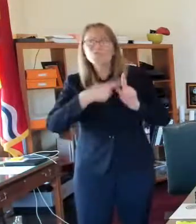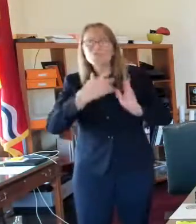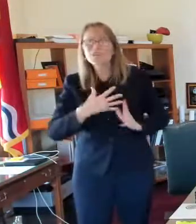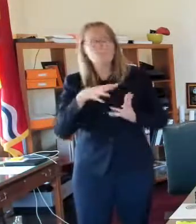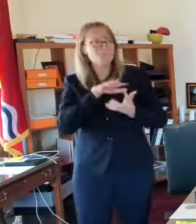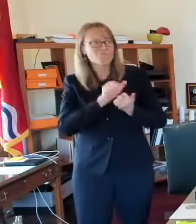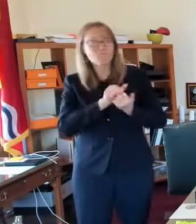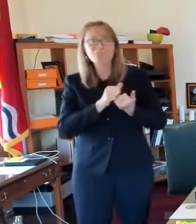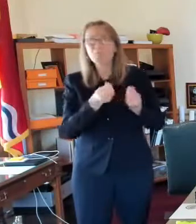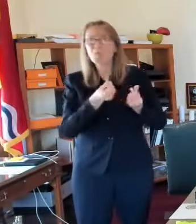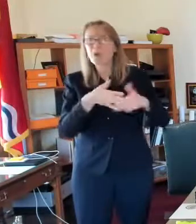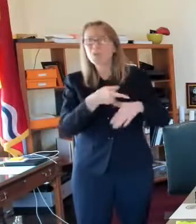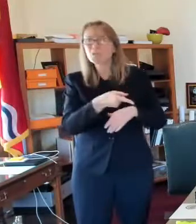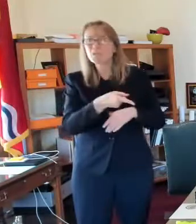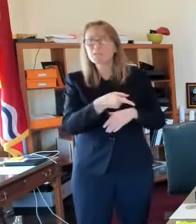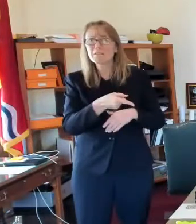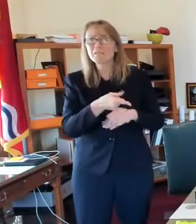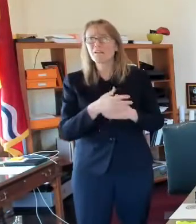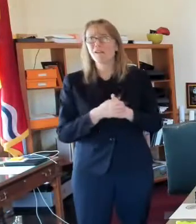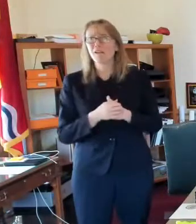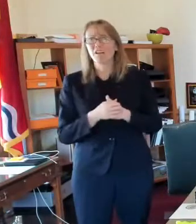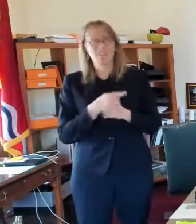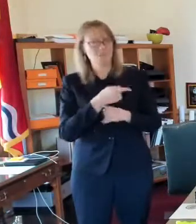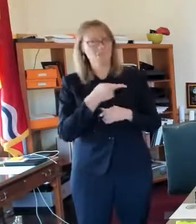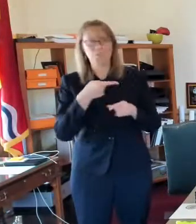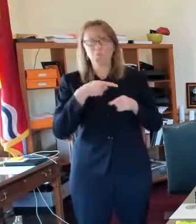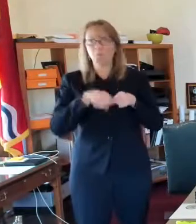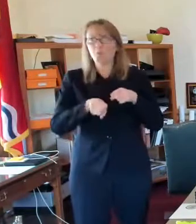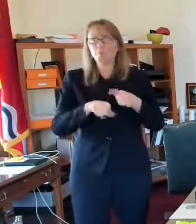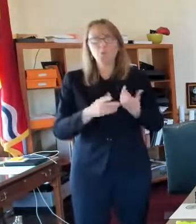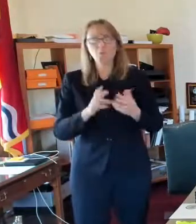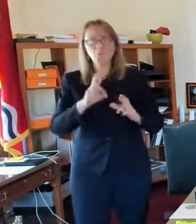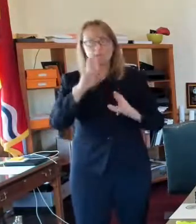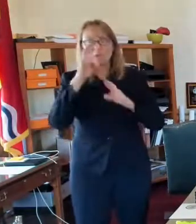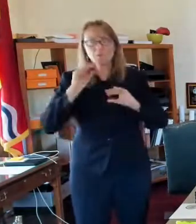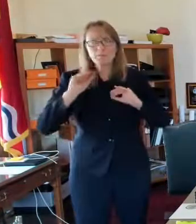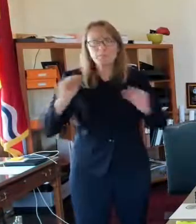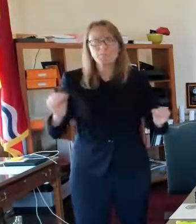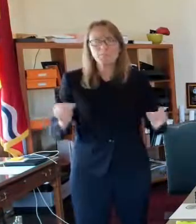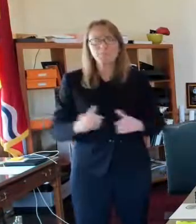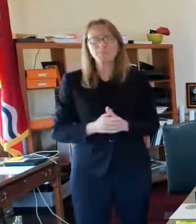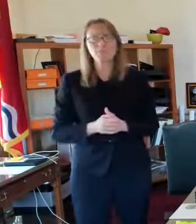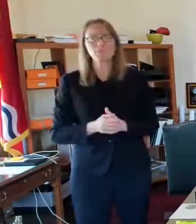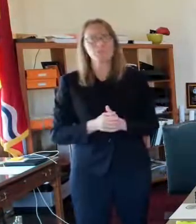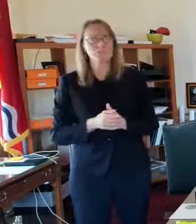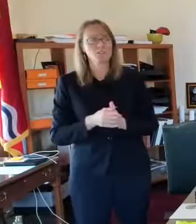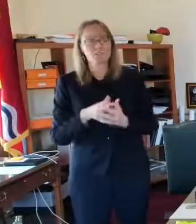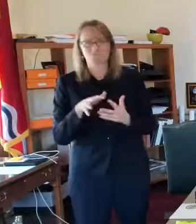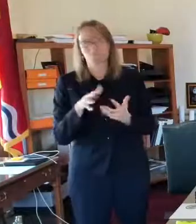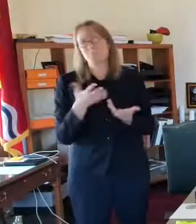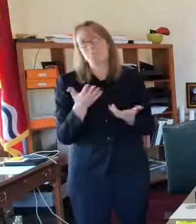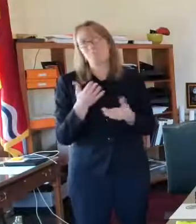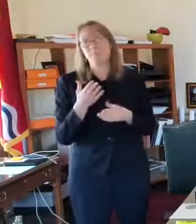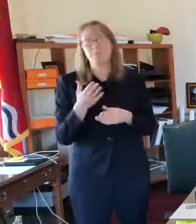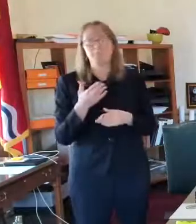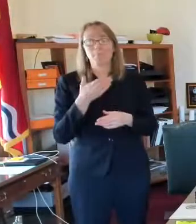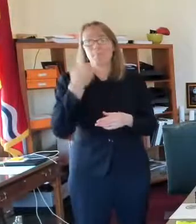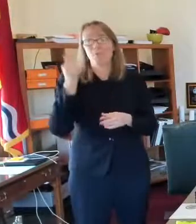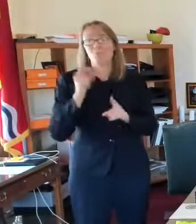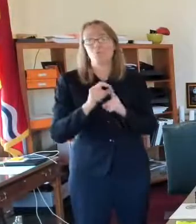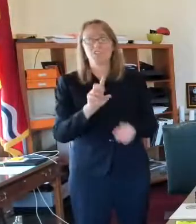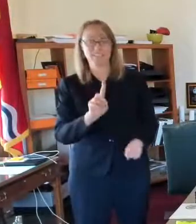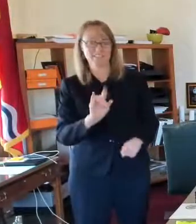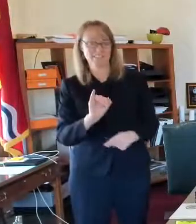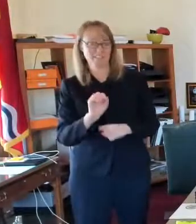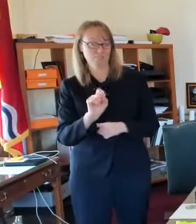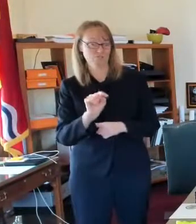just being extremely rude, disrespectful, destructive, better word, destructive. But I